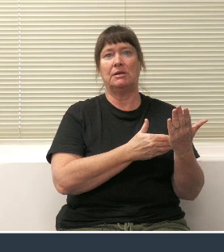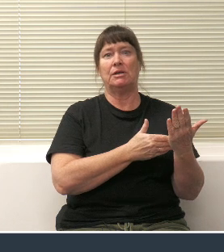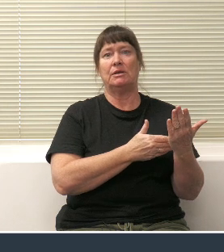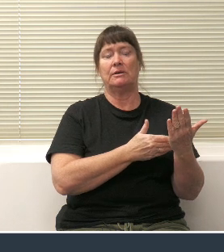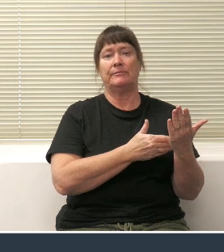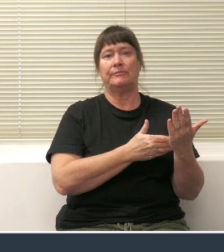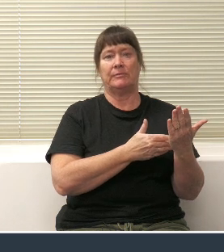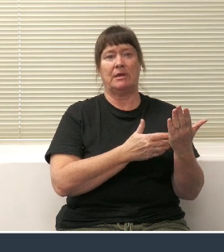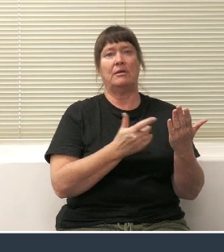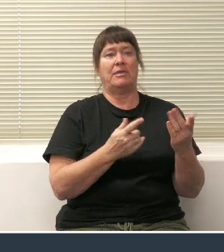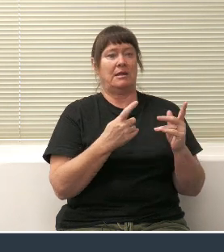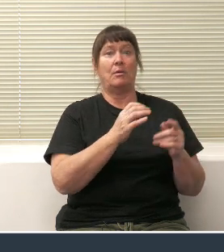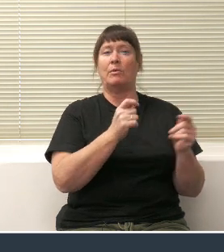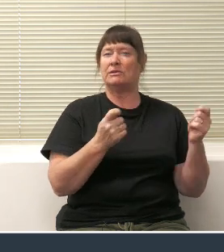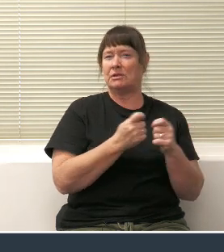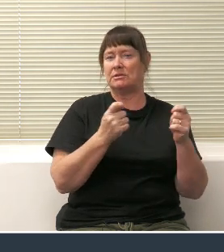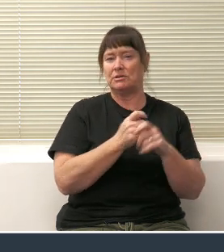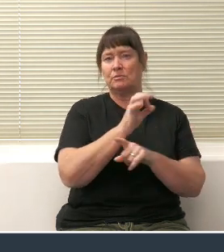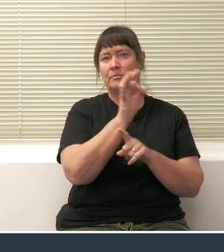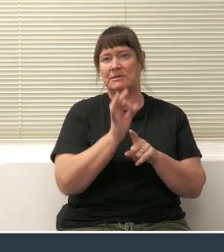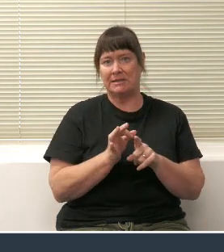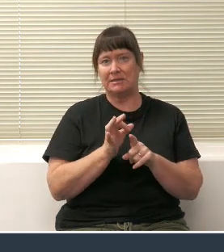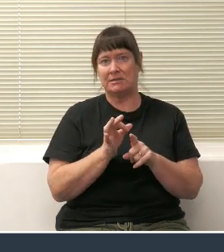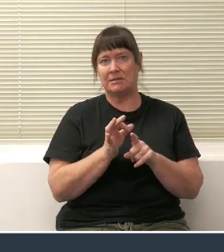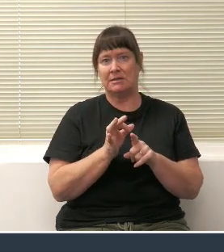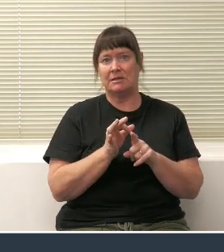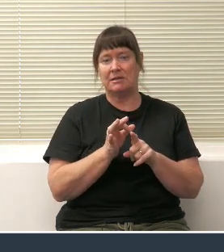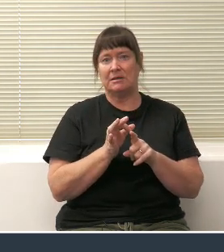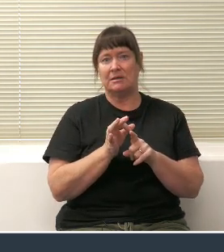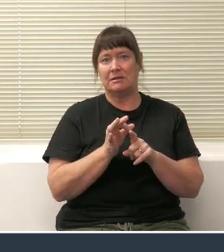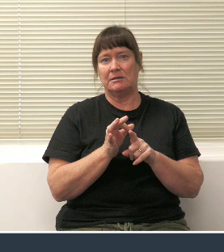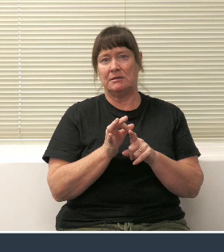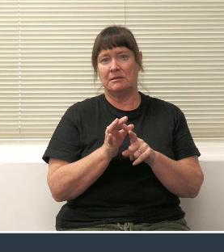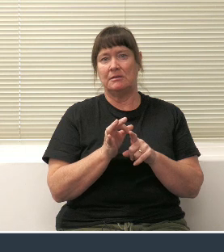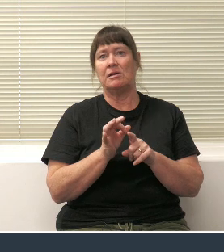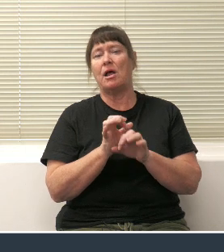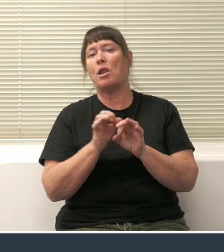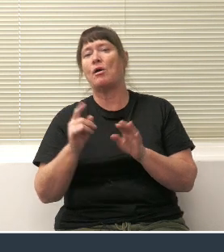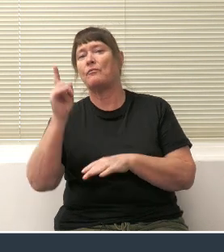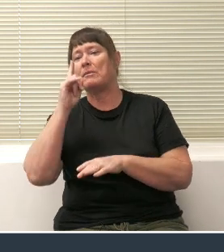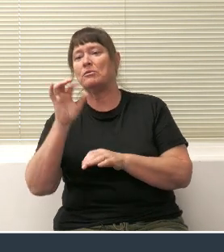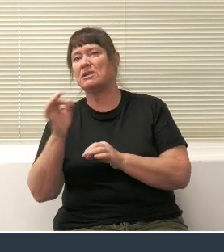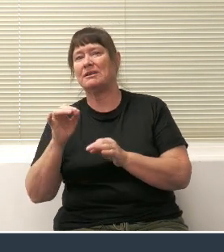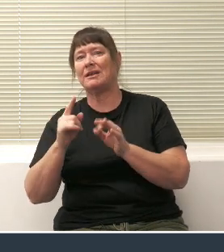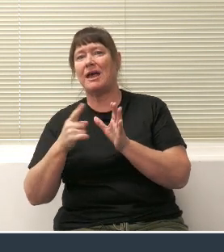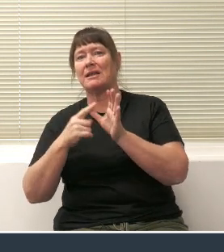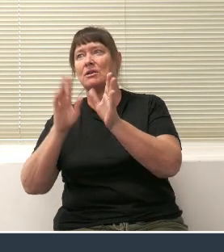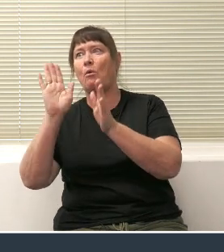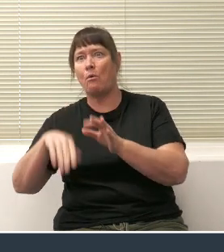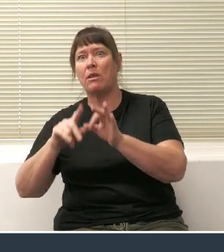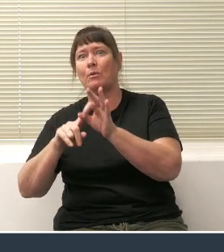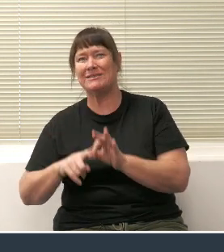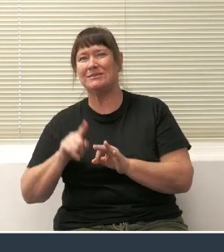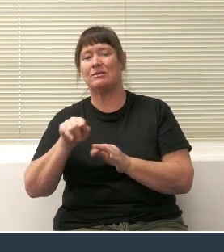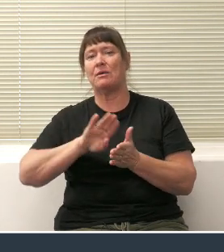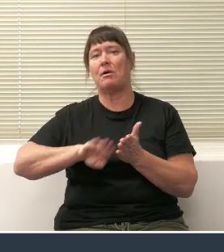too that percentages were adjusted to exclude those that had no answer, because many didn't provide an answer to every single question.